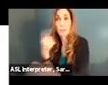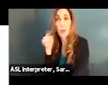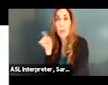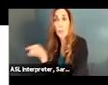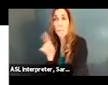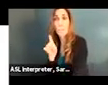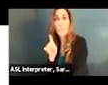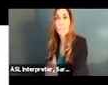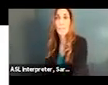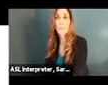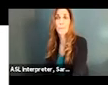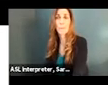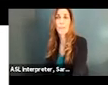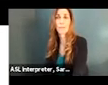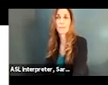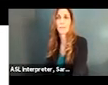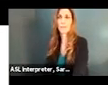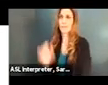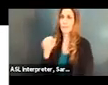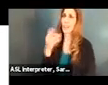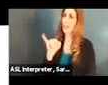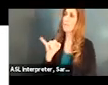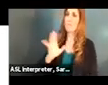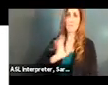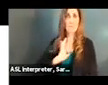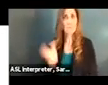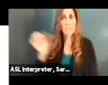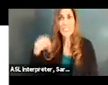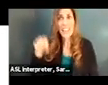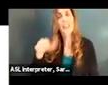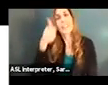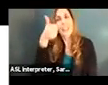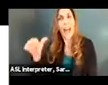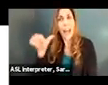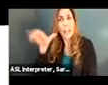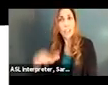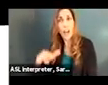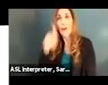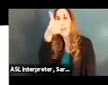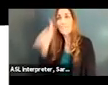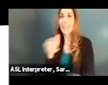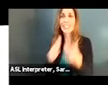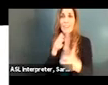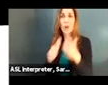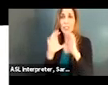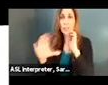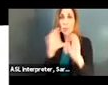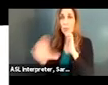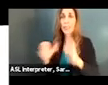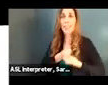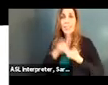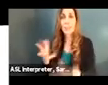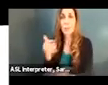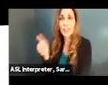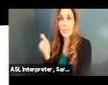that one, Haley? Yeah, I would say yes. If any child is having any difficulty communicating and expressing themselves, I